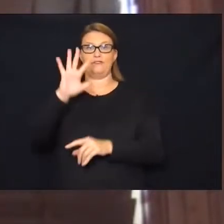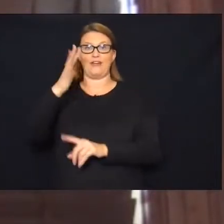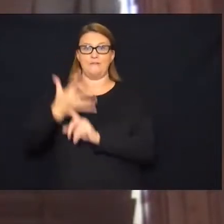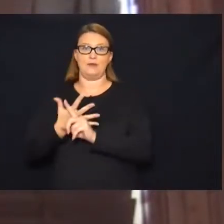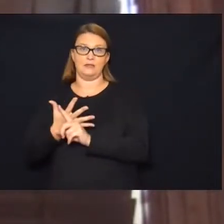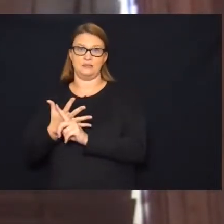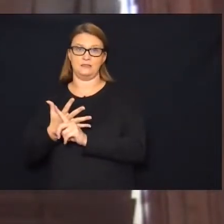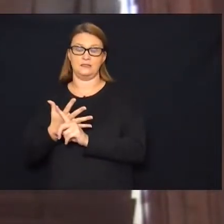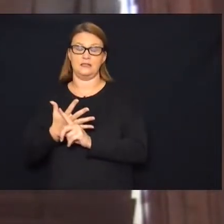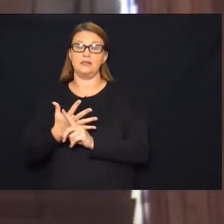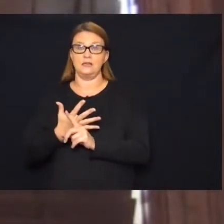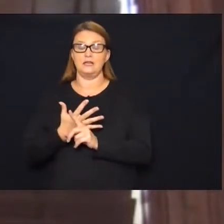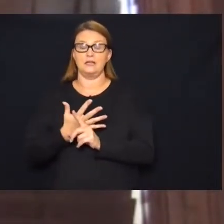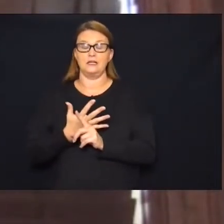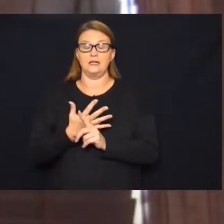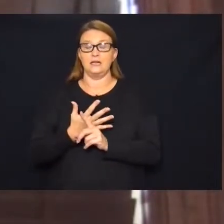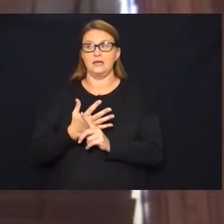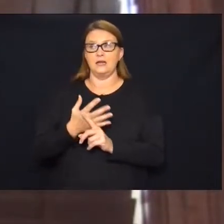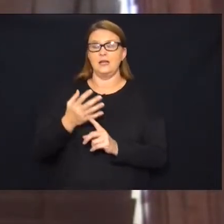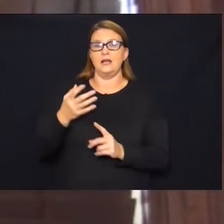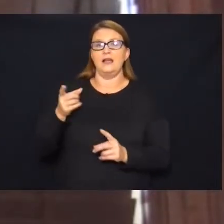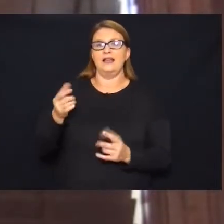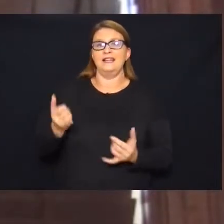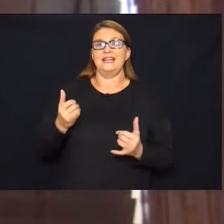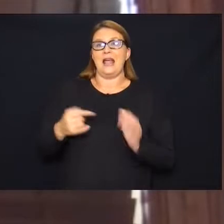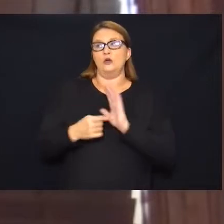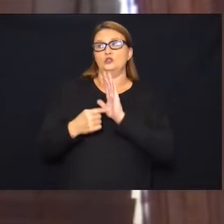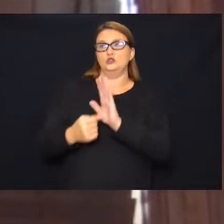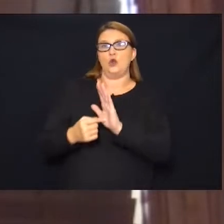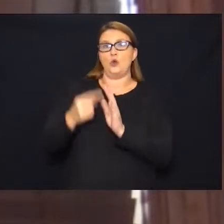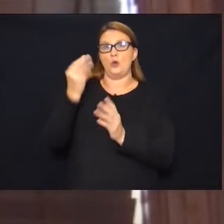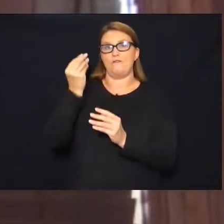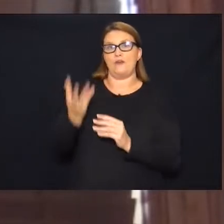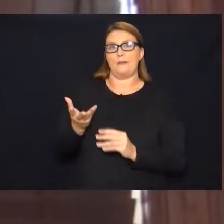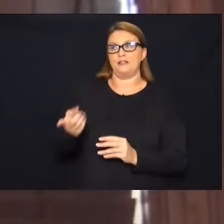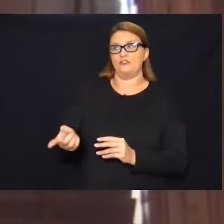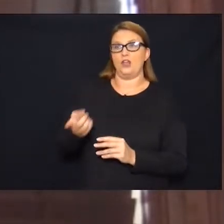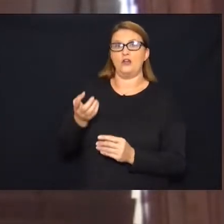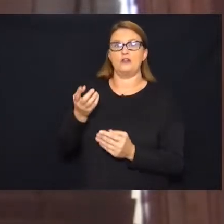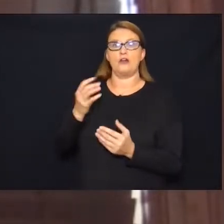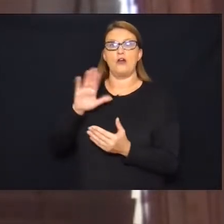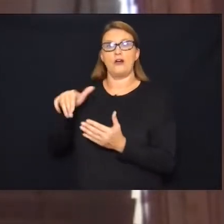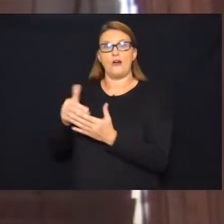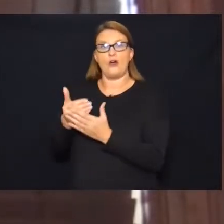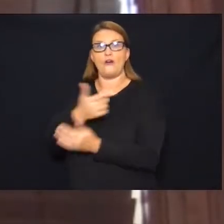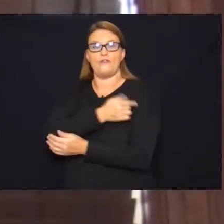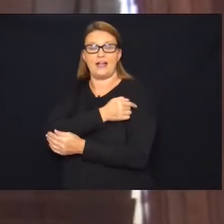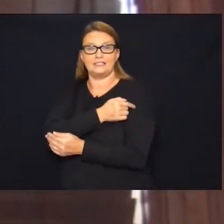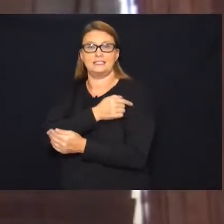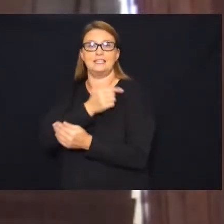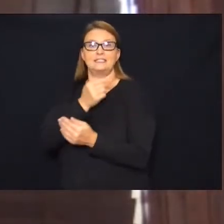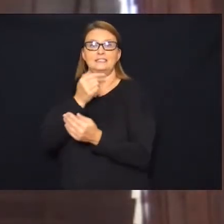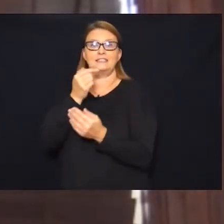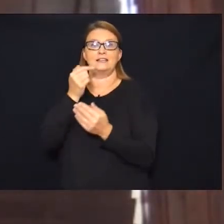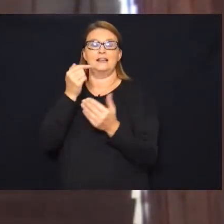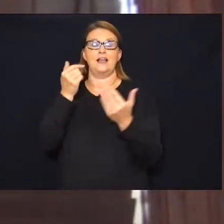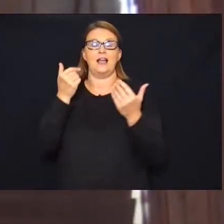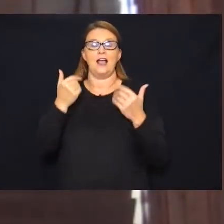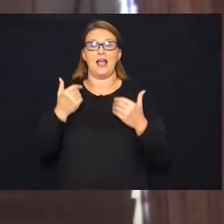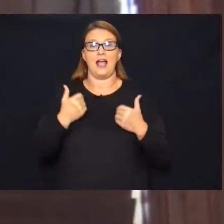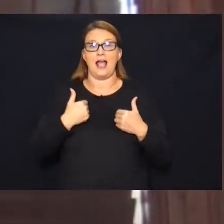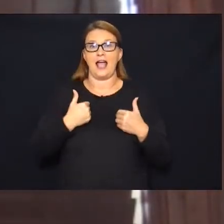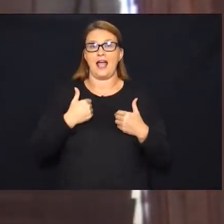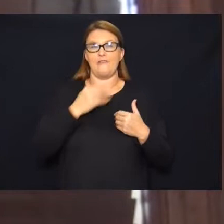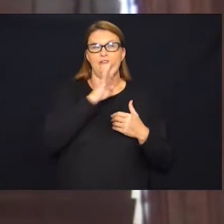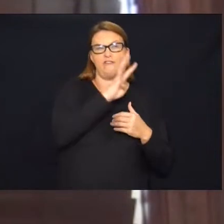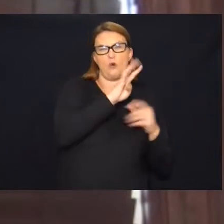emerging data that is being seen that demonstrates that that all vaccines after that sort of 4